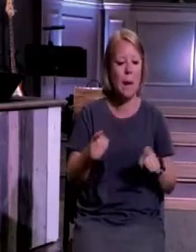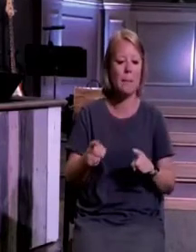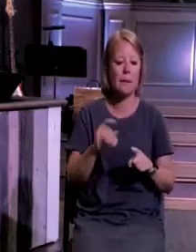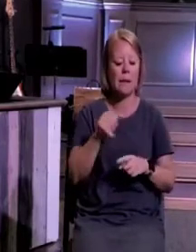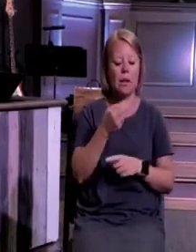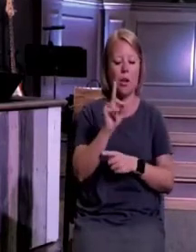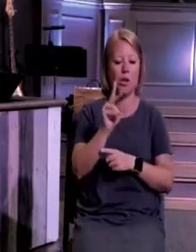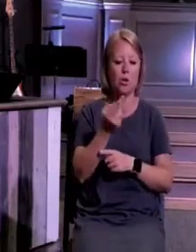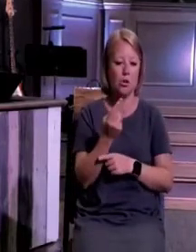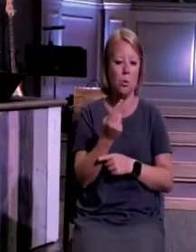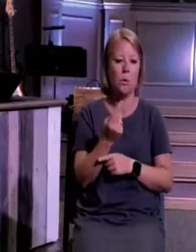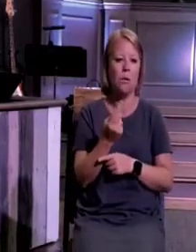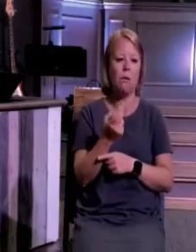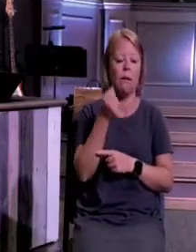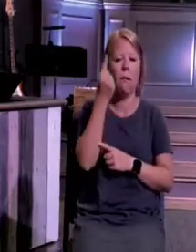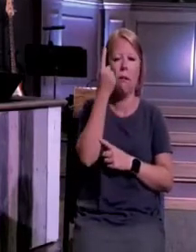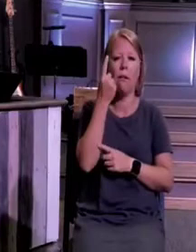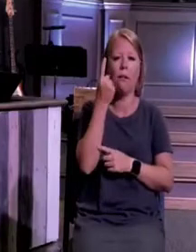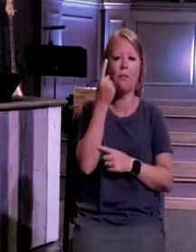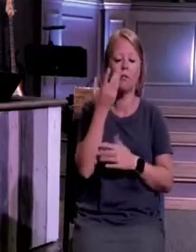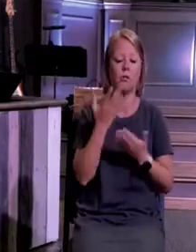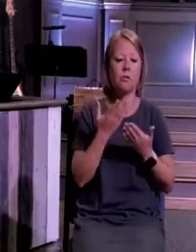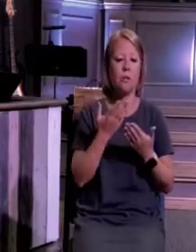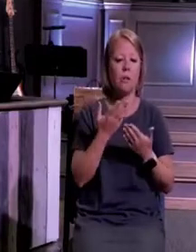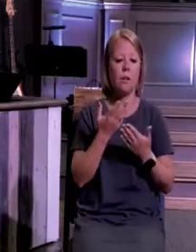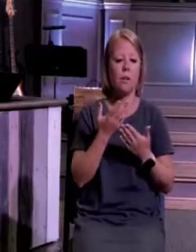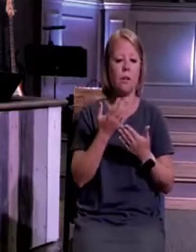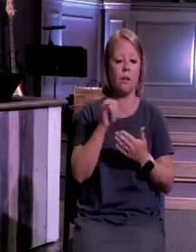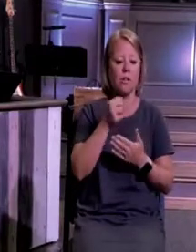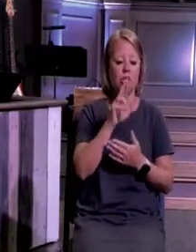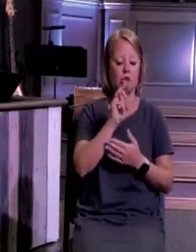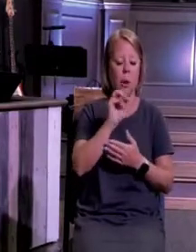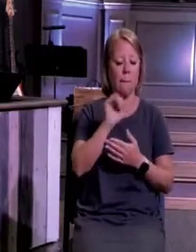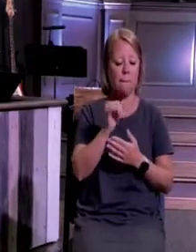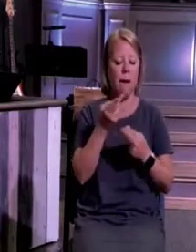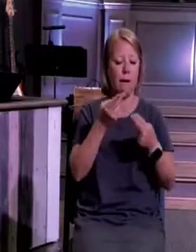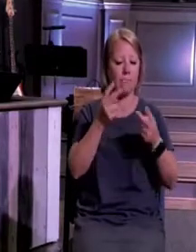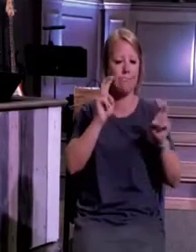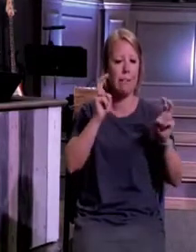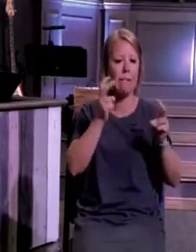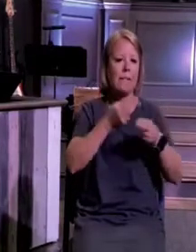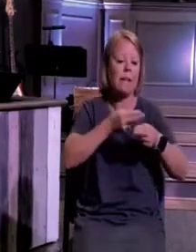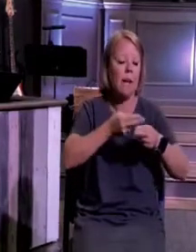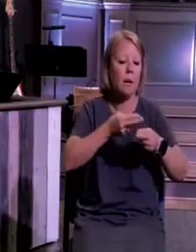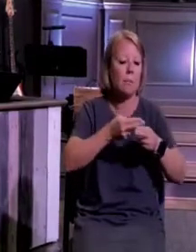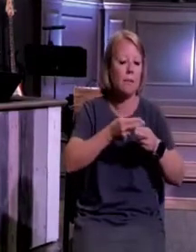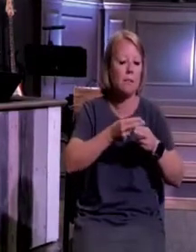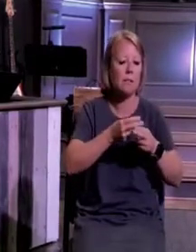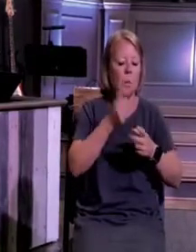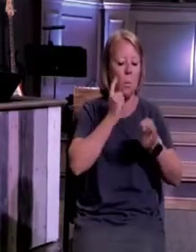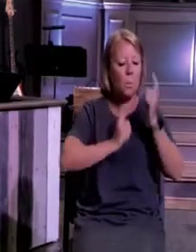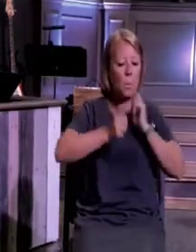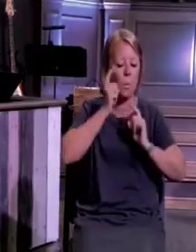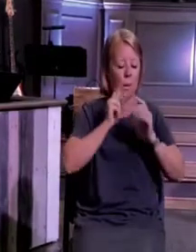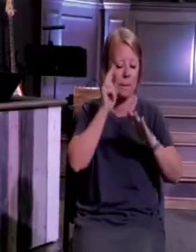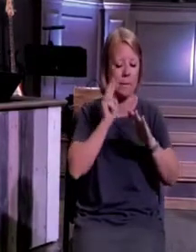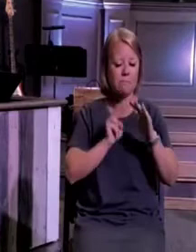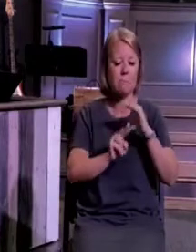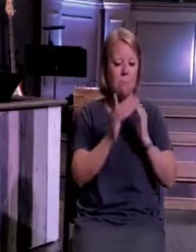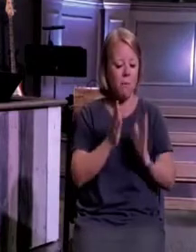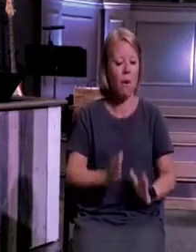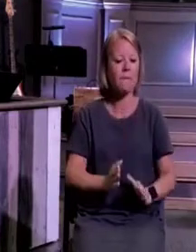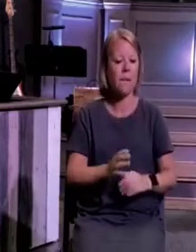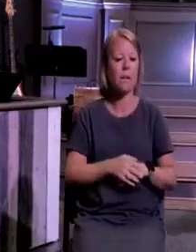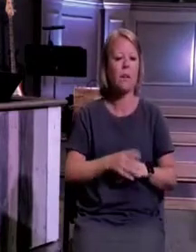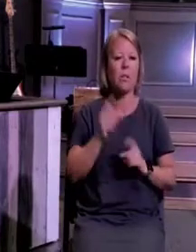He understood that. Thus we call him the weeping prophet. You will notice in chapter 33 it says the word of God came